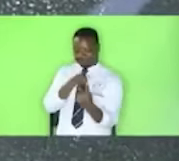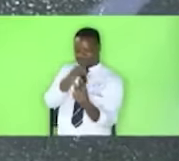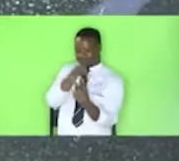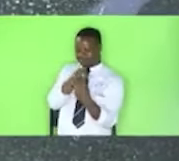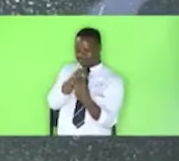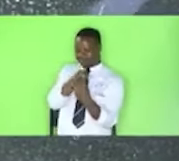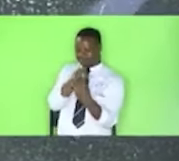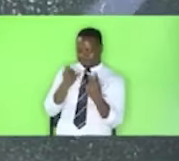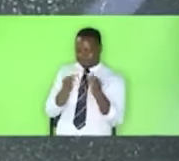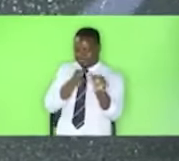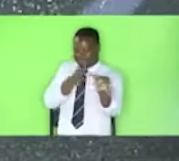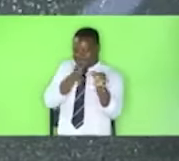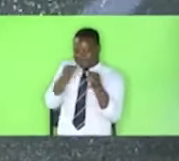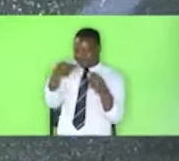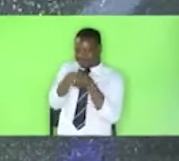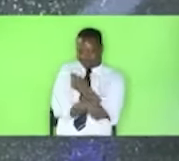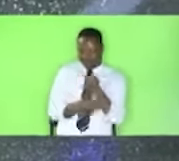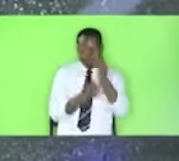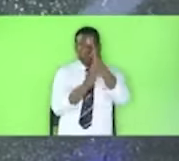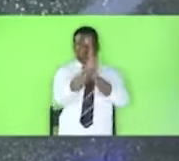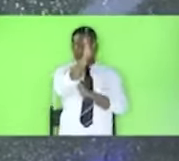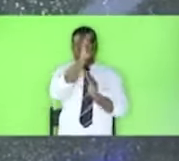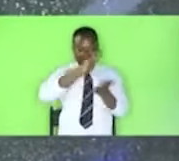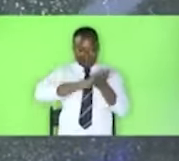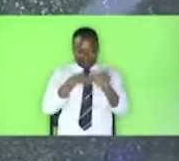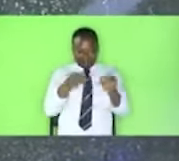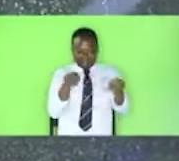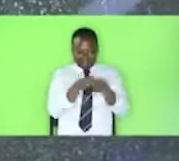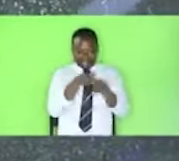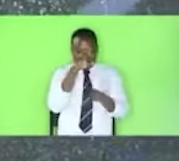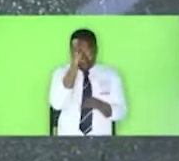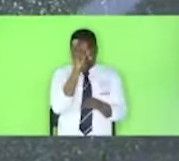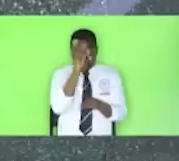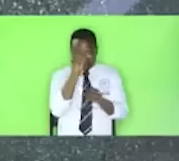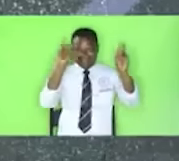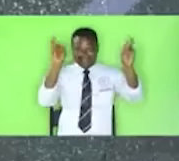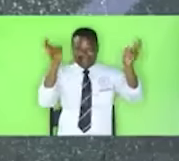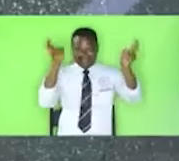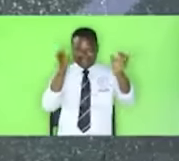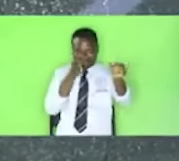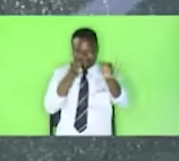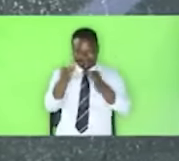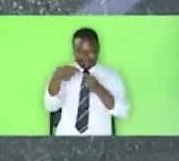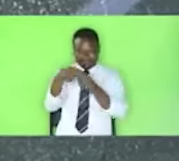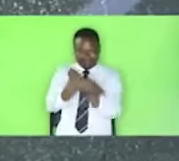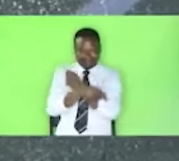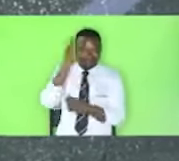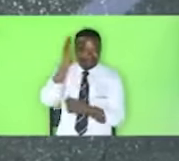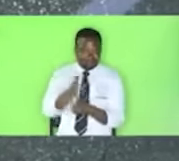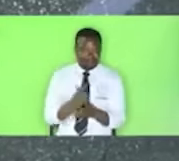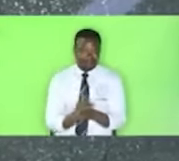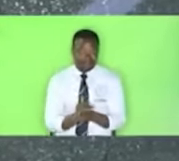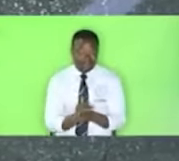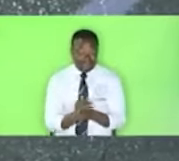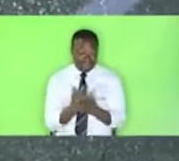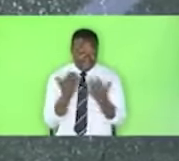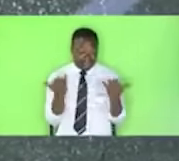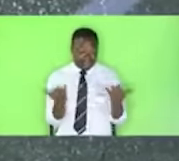God becoming man. God becoming man. This is the